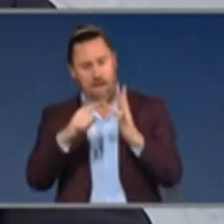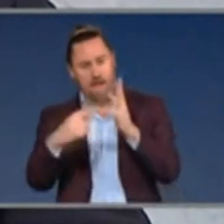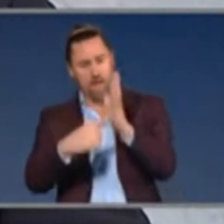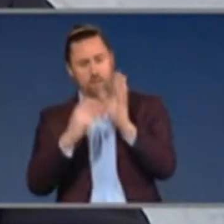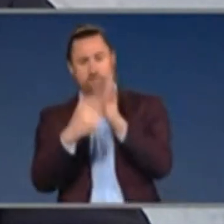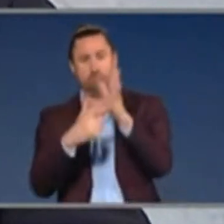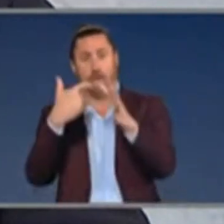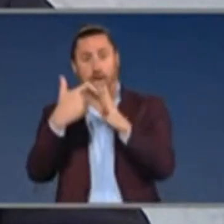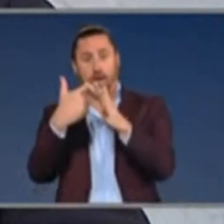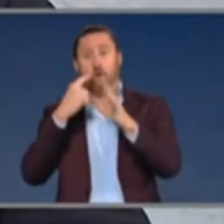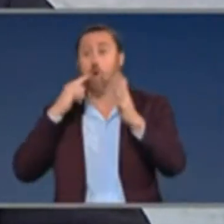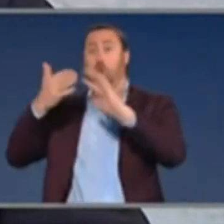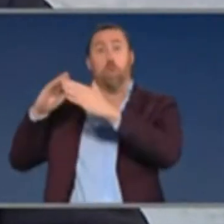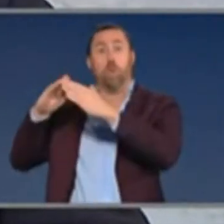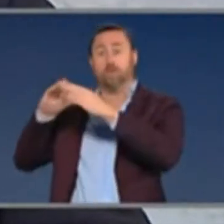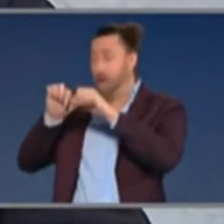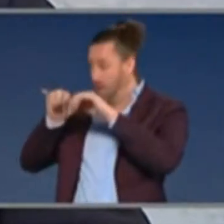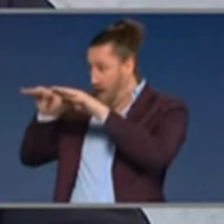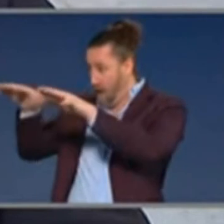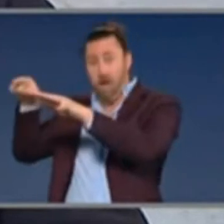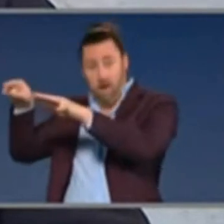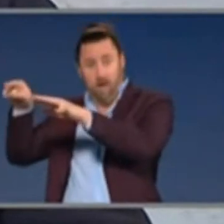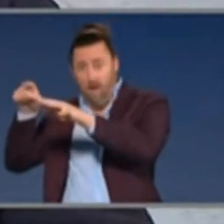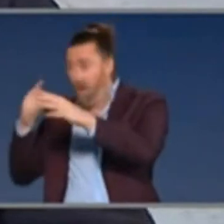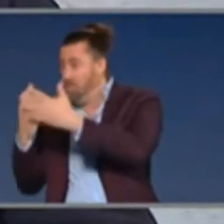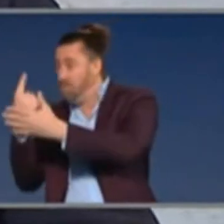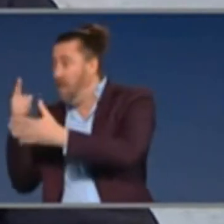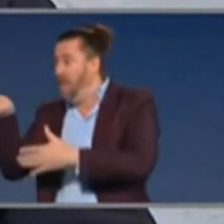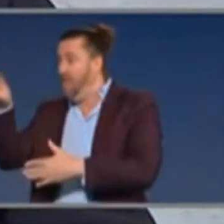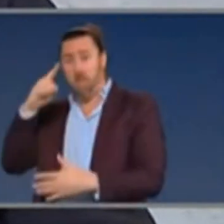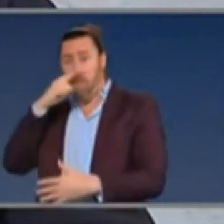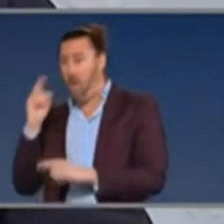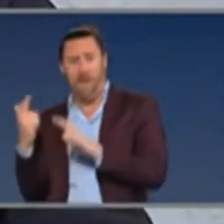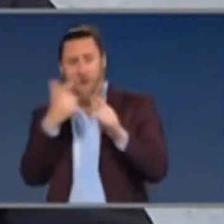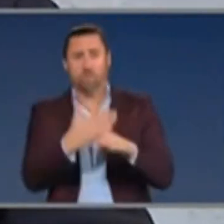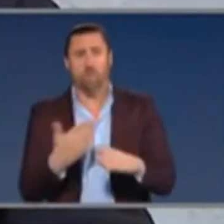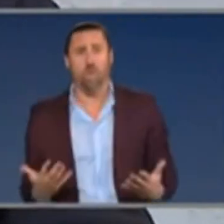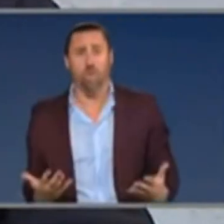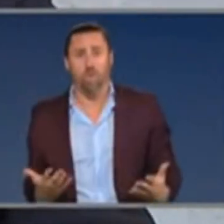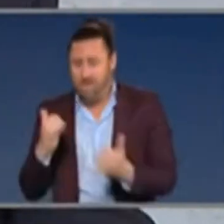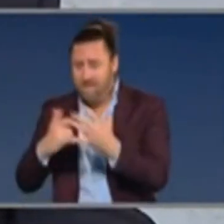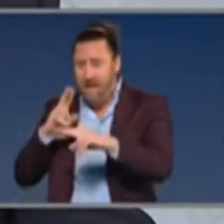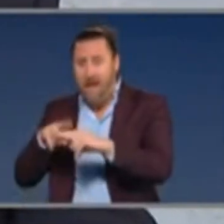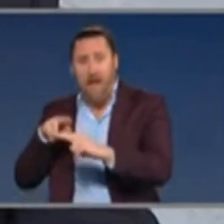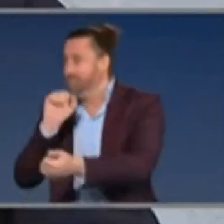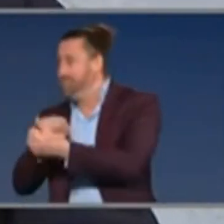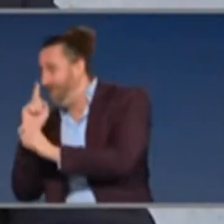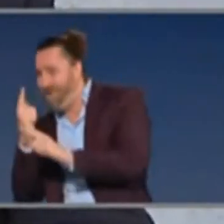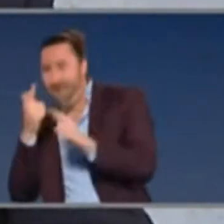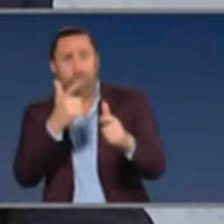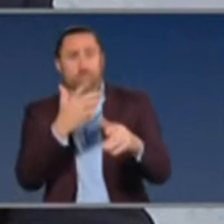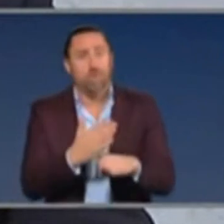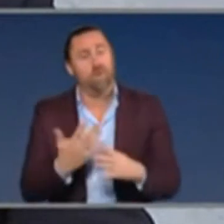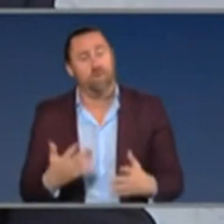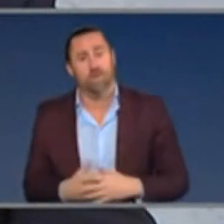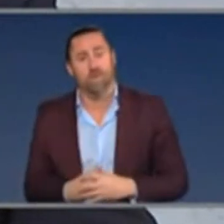in the community, that does affect workforce, whether it's in an aged care facility or in any other type of workplace. And one of the challenges,